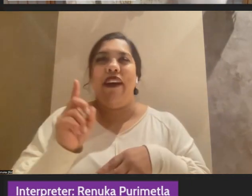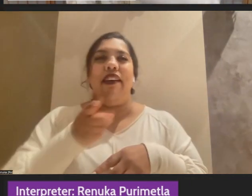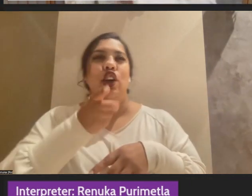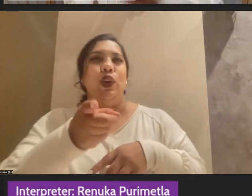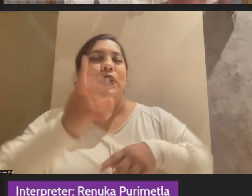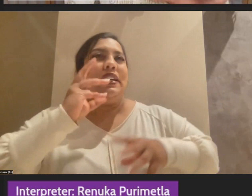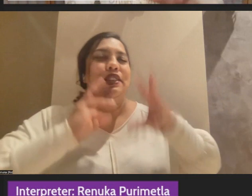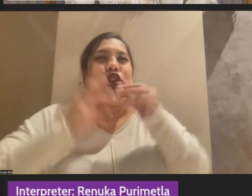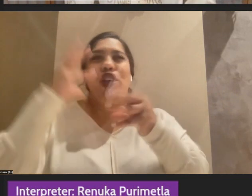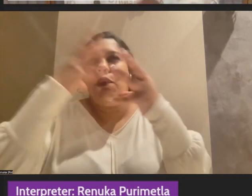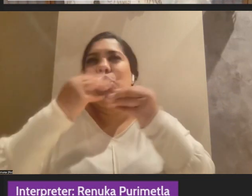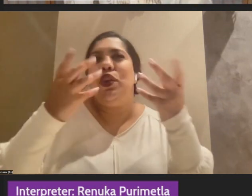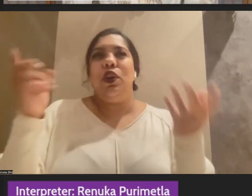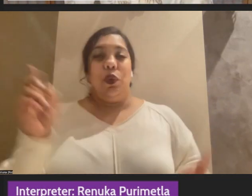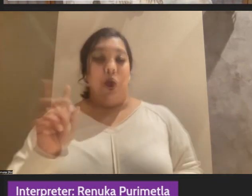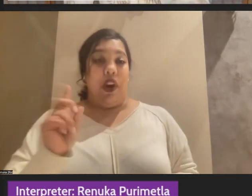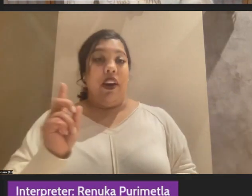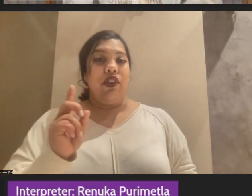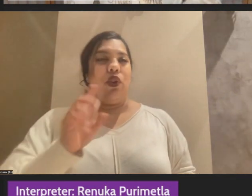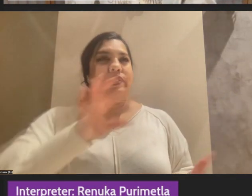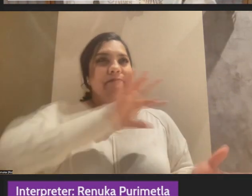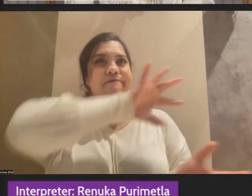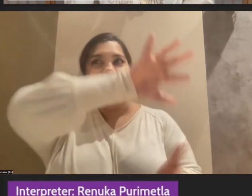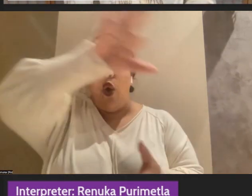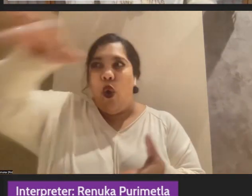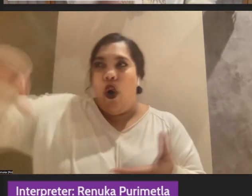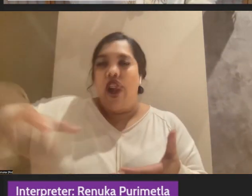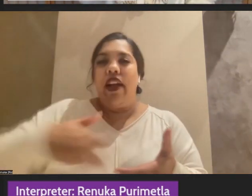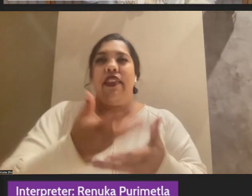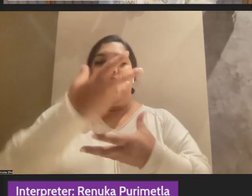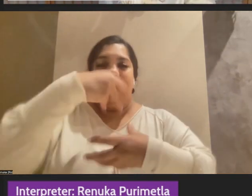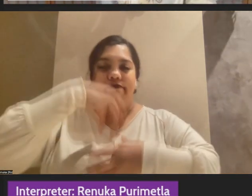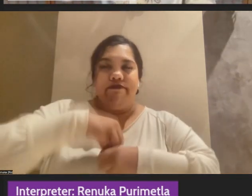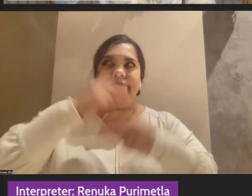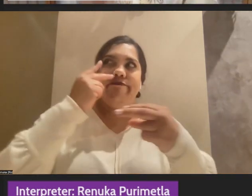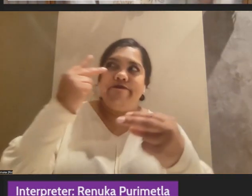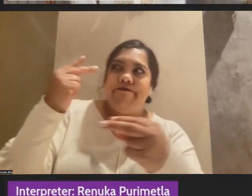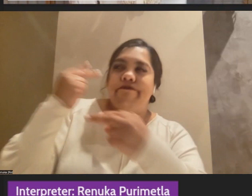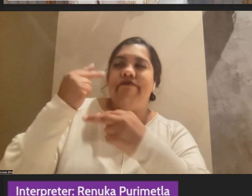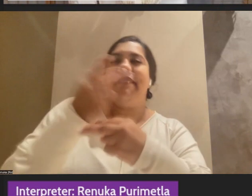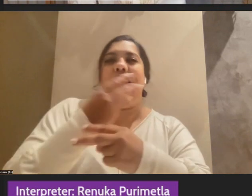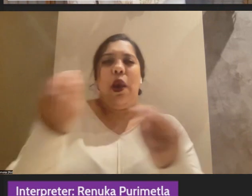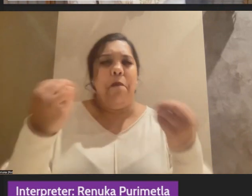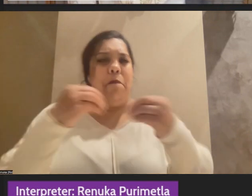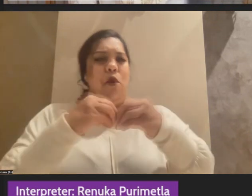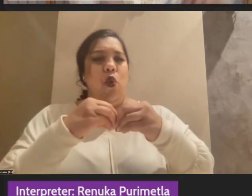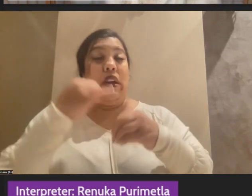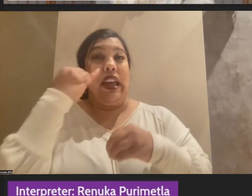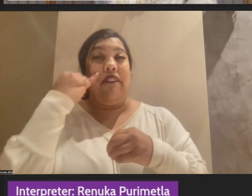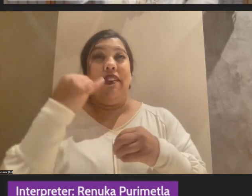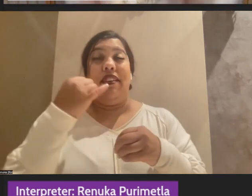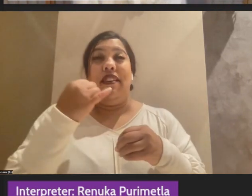It's all of that and so much more. That if we took one sentence for each of the